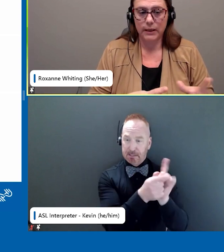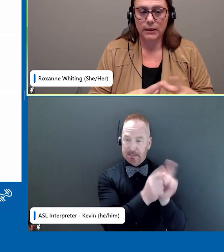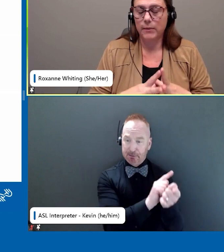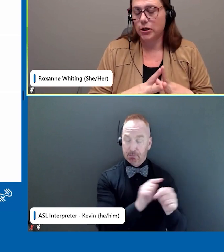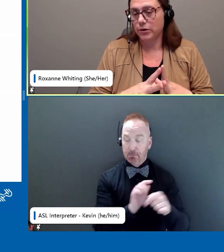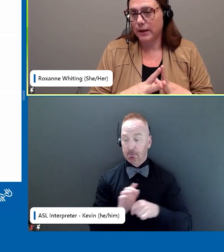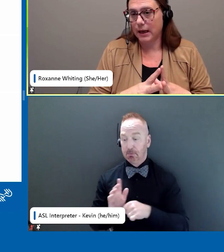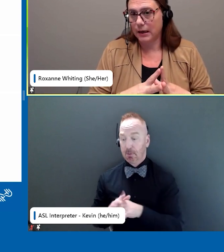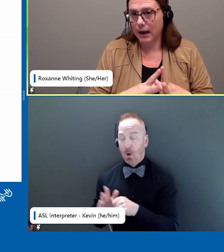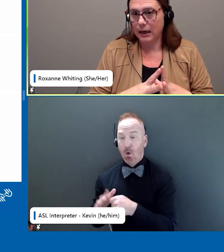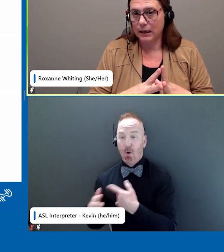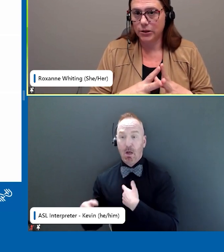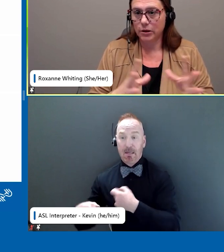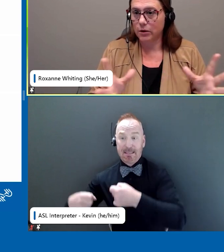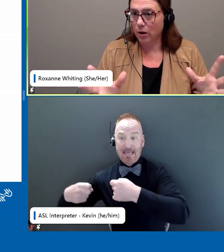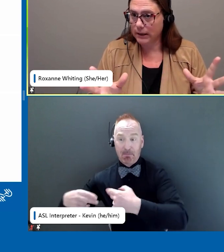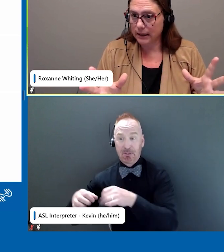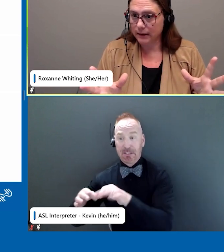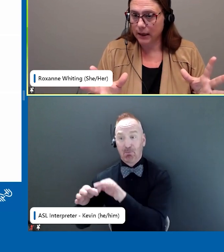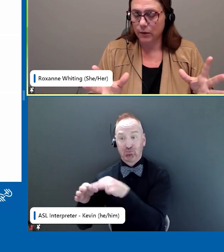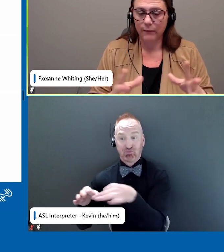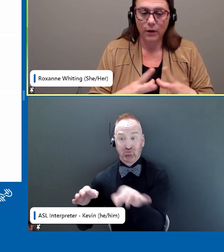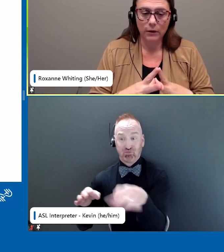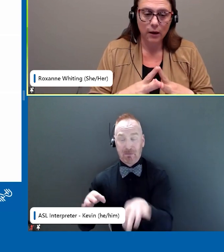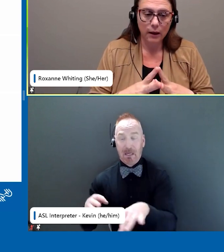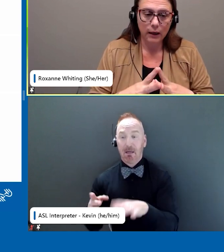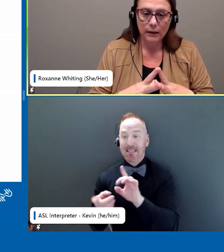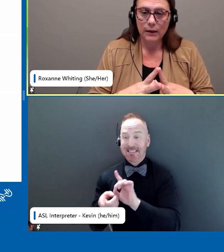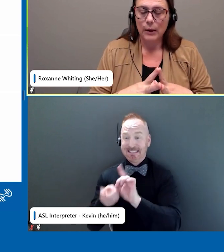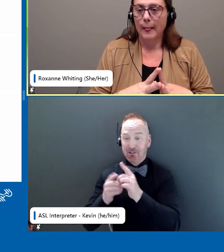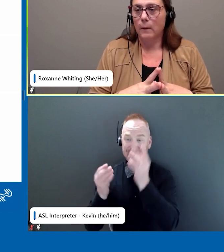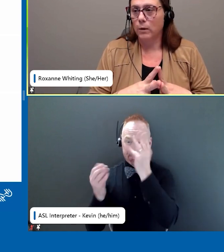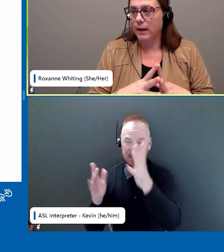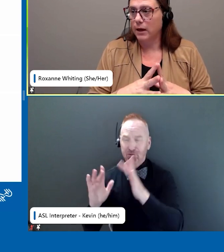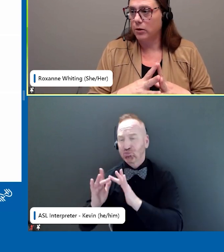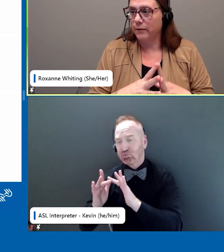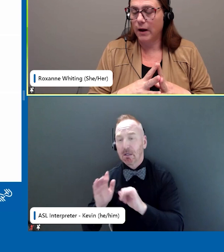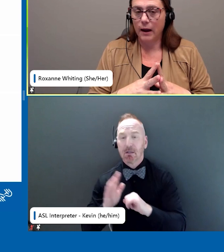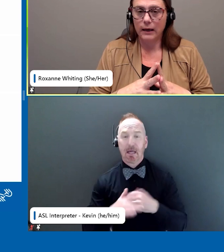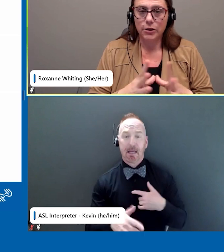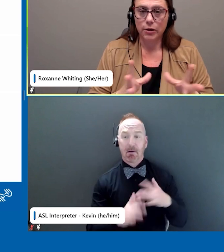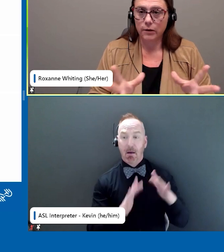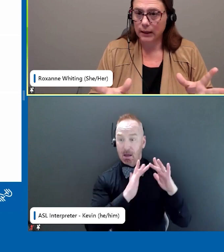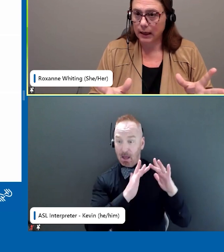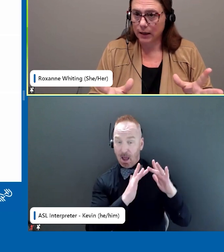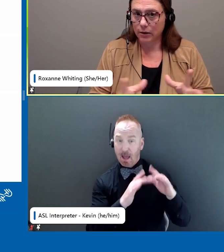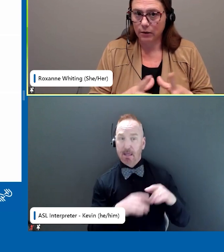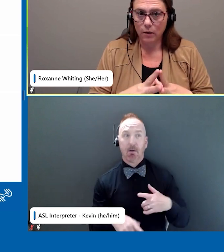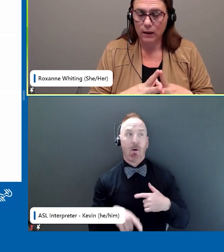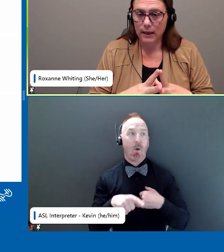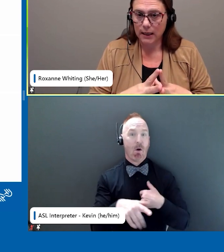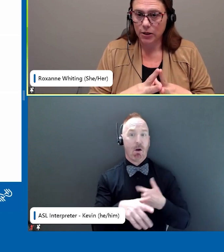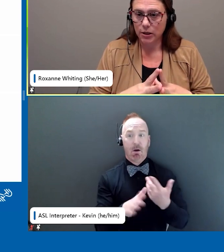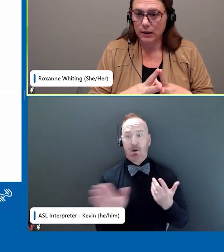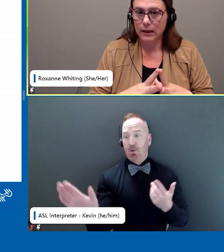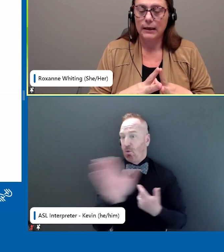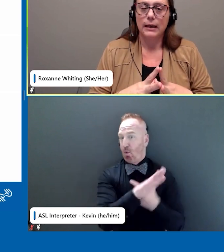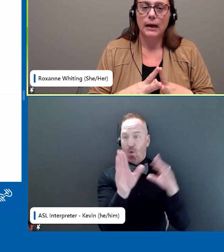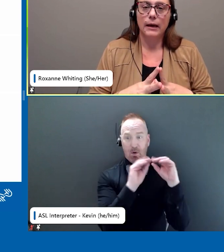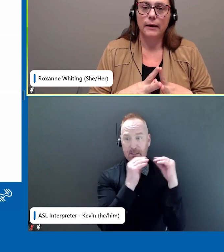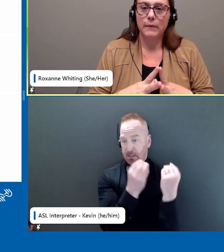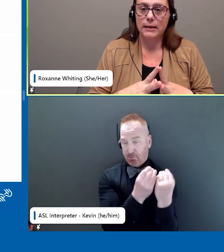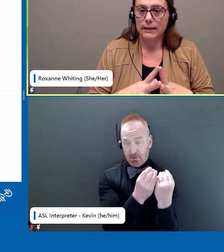you're using to make sure that any digital content that you have online or that you provide internally at your